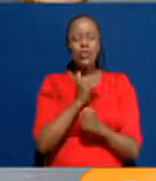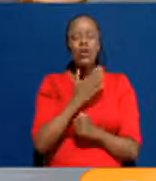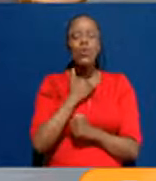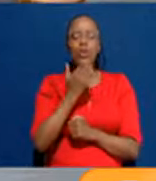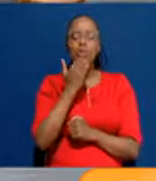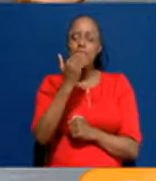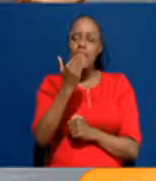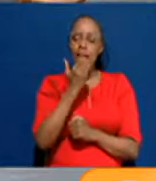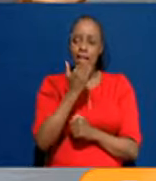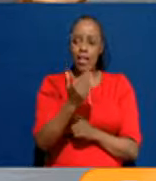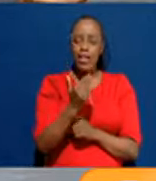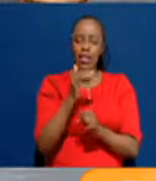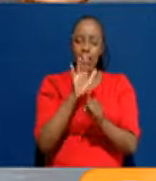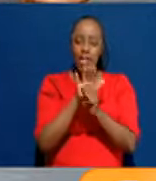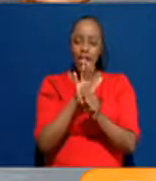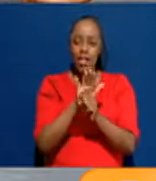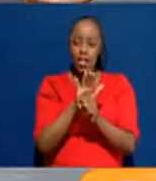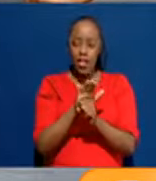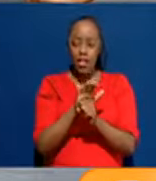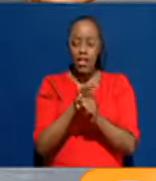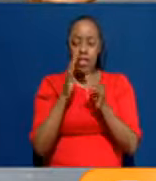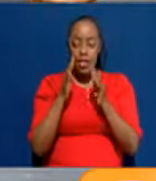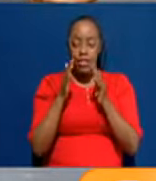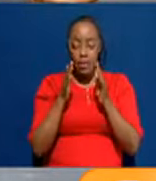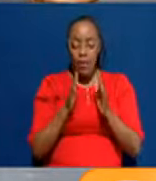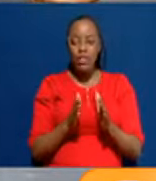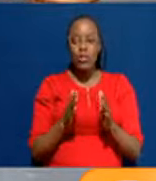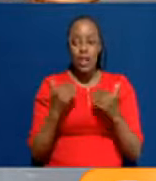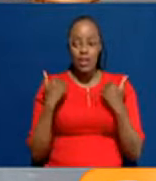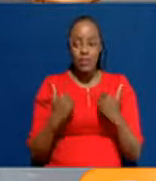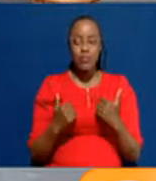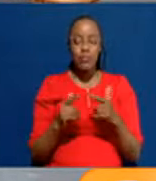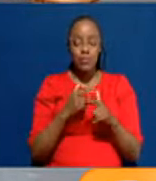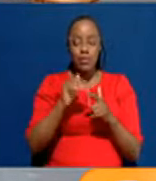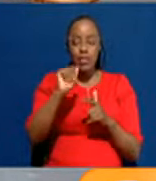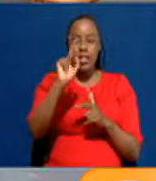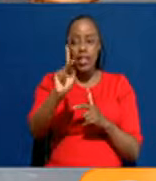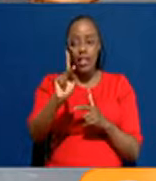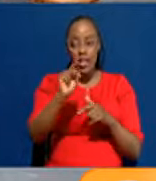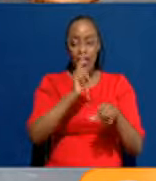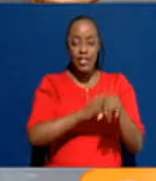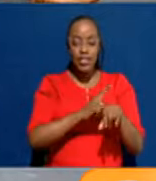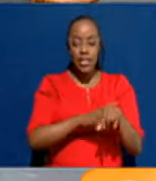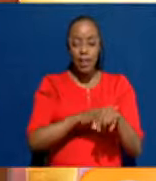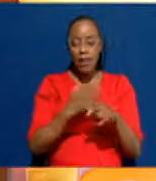them. I want to thank them personally, the government of Kenya, especially juzi